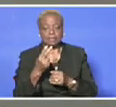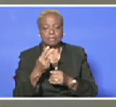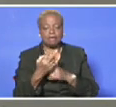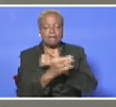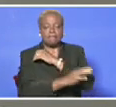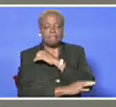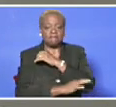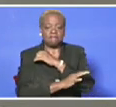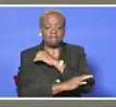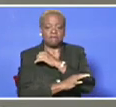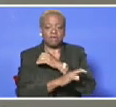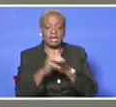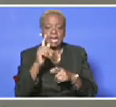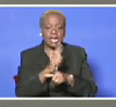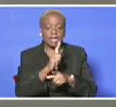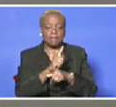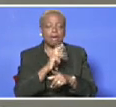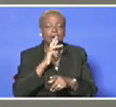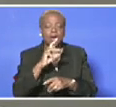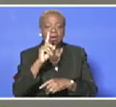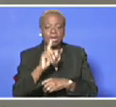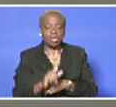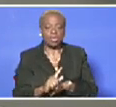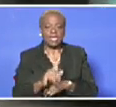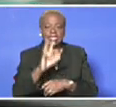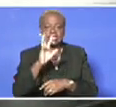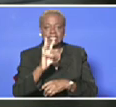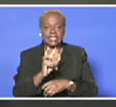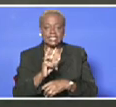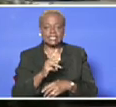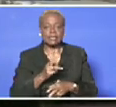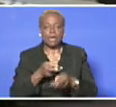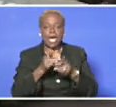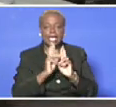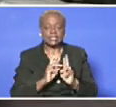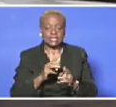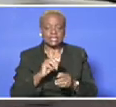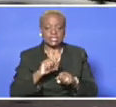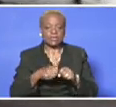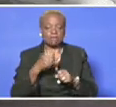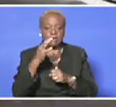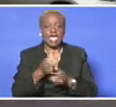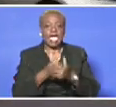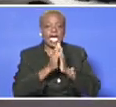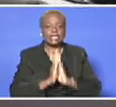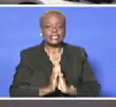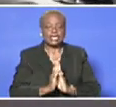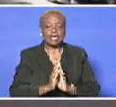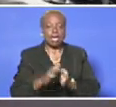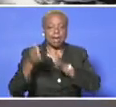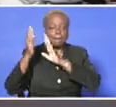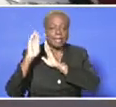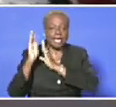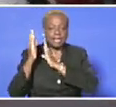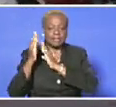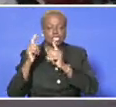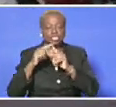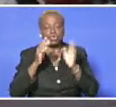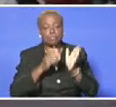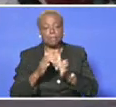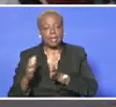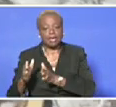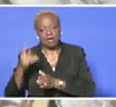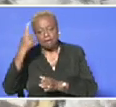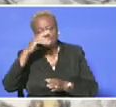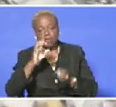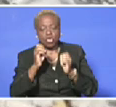at the property are low, about six requested so far. Meantime, he's encouraging Bahamians to prepare for emerging opportunities like